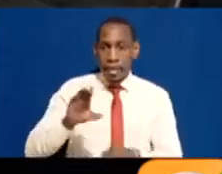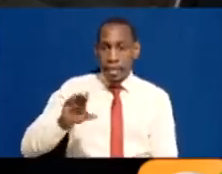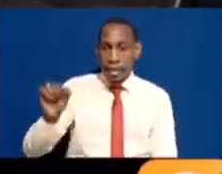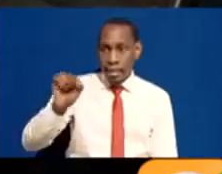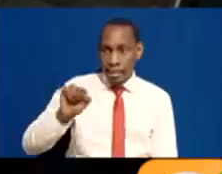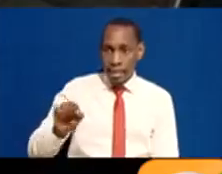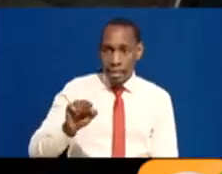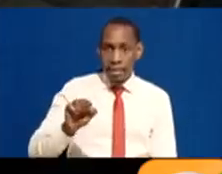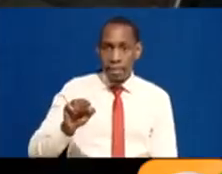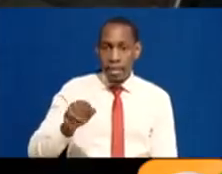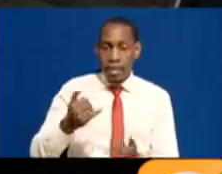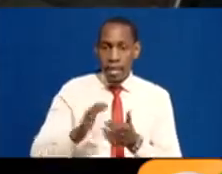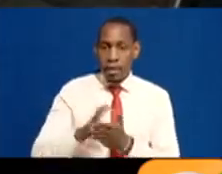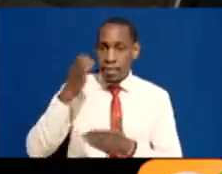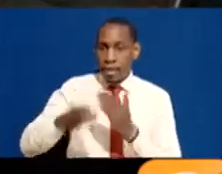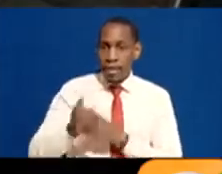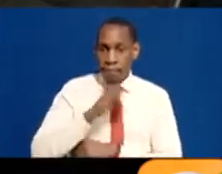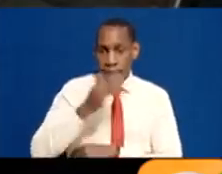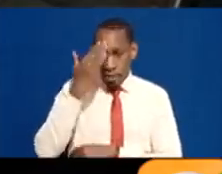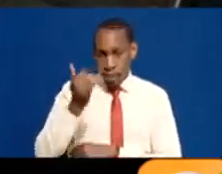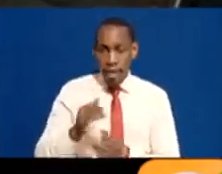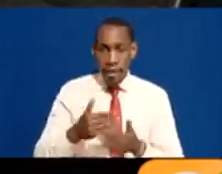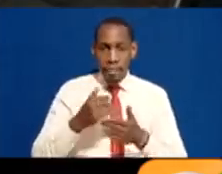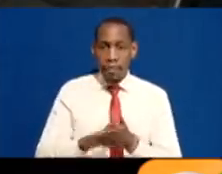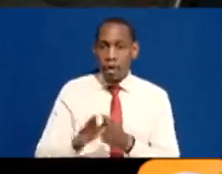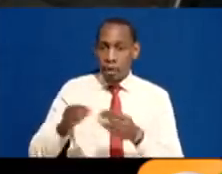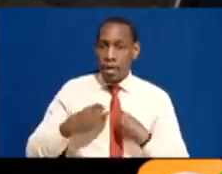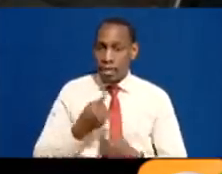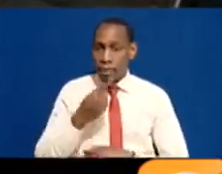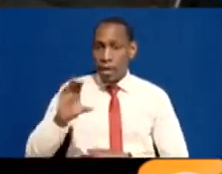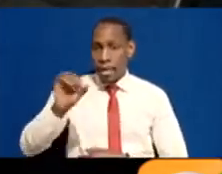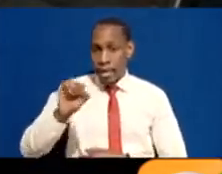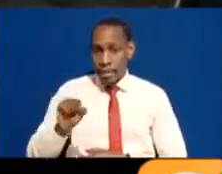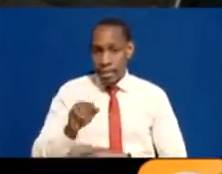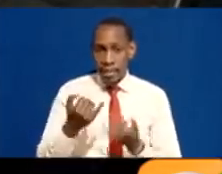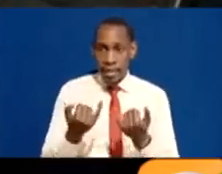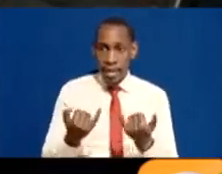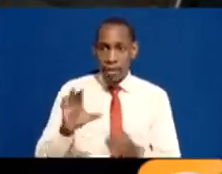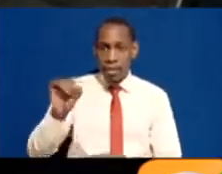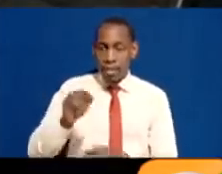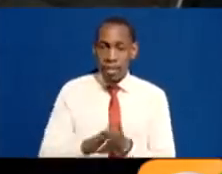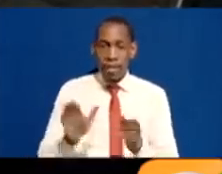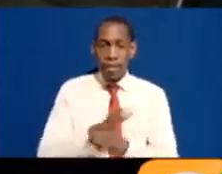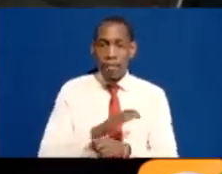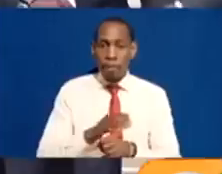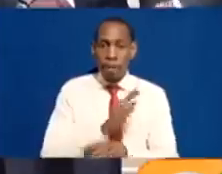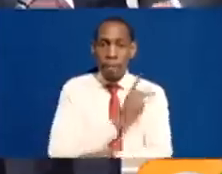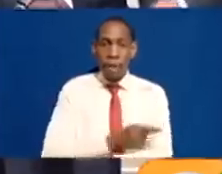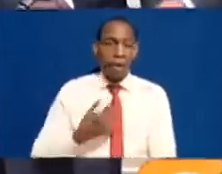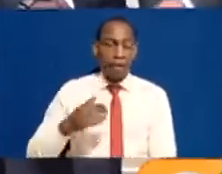administrative secretaries has since ended, since they used to take instructions from the CSs, who no longer have full executive